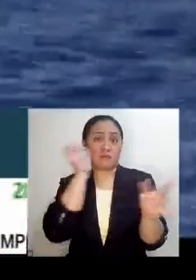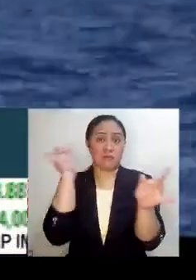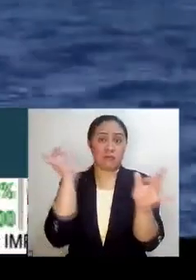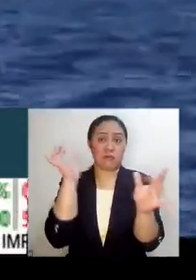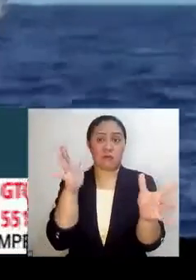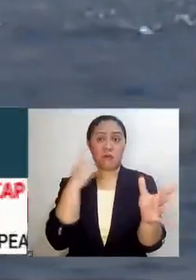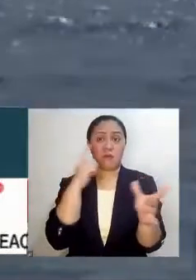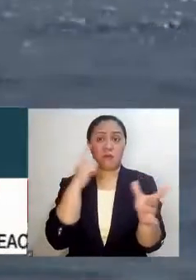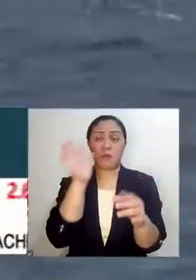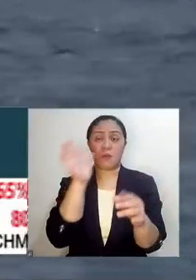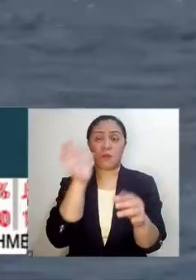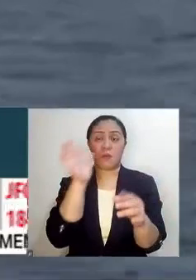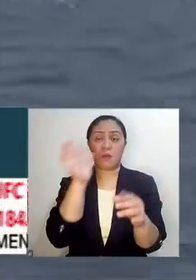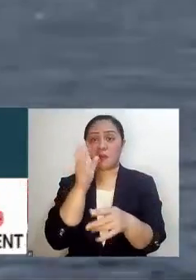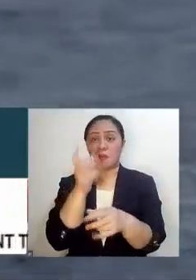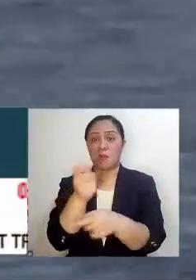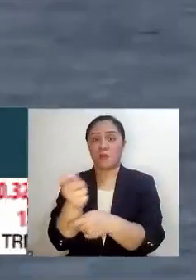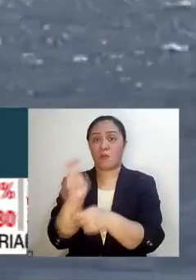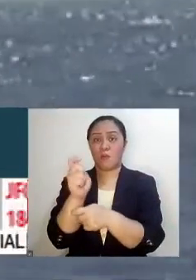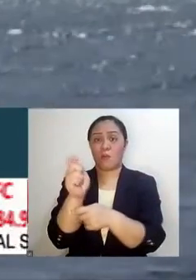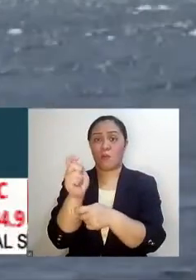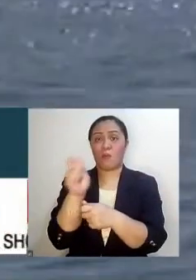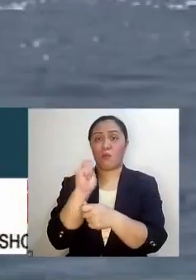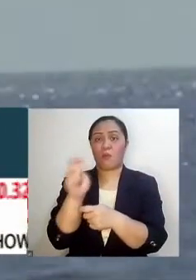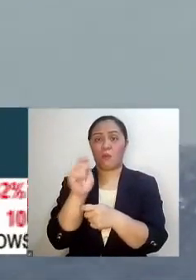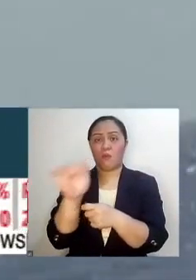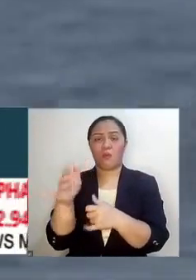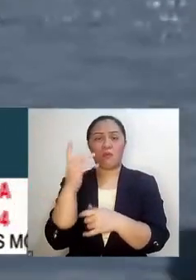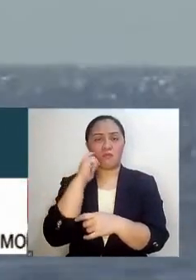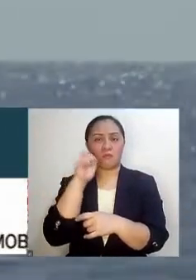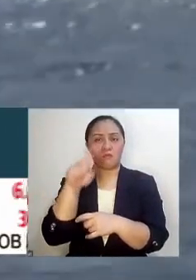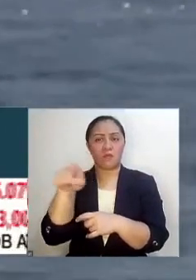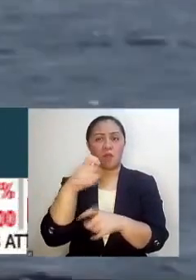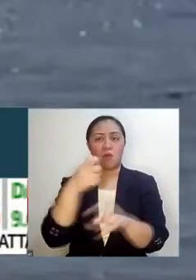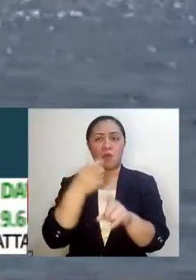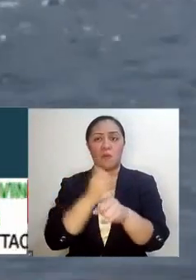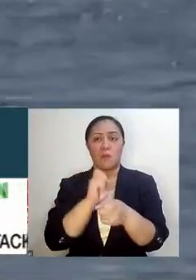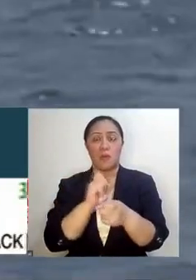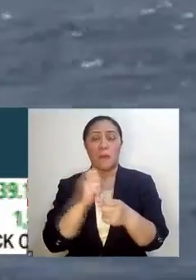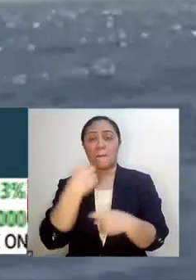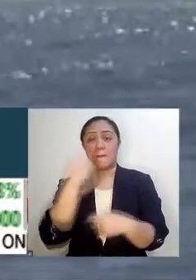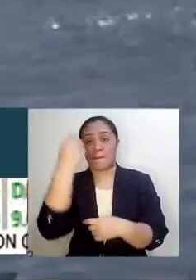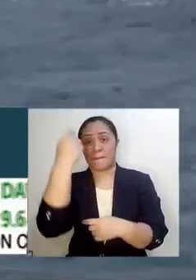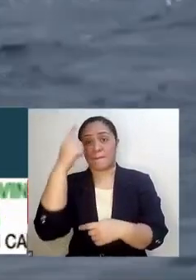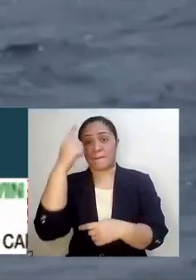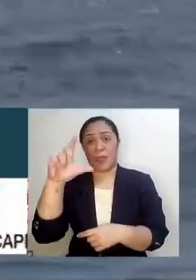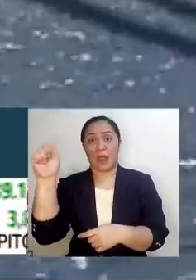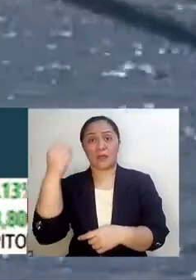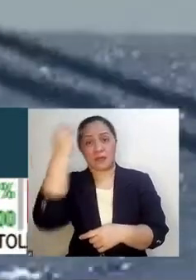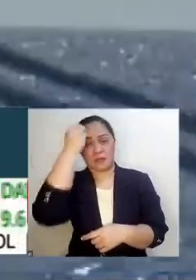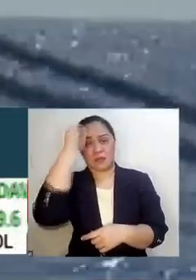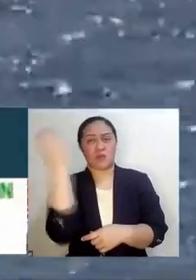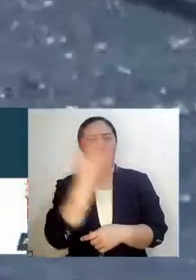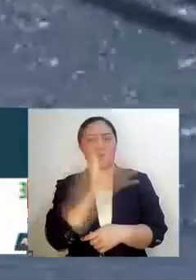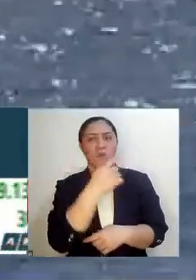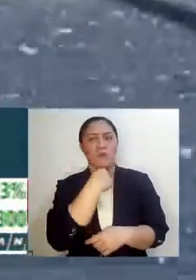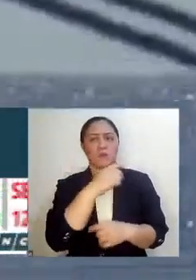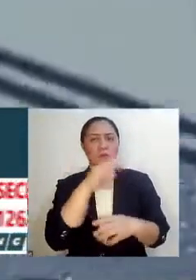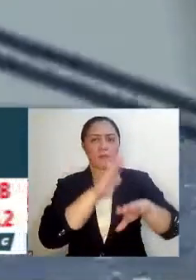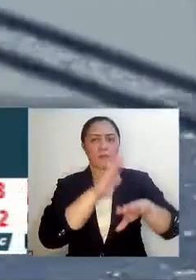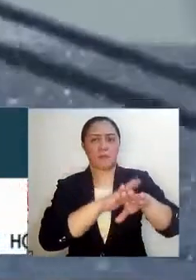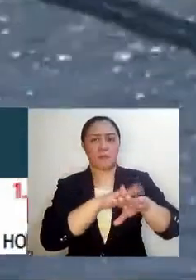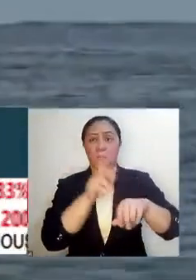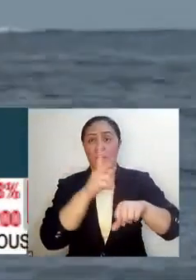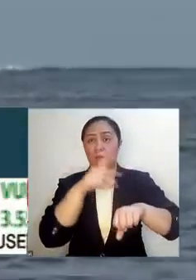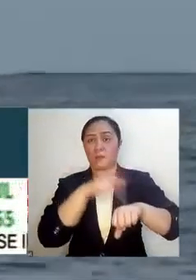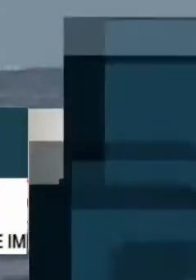Filipino fishermen, Renato De Castro from the De La Salle University says, the law will also affect the Philippines' food security.